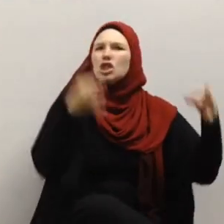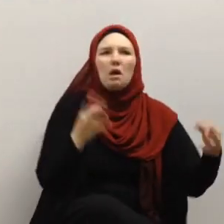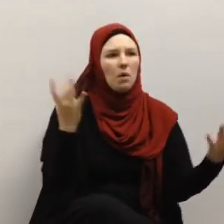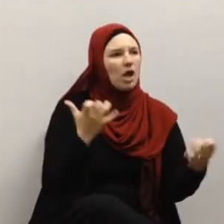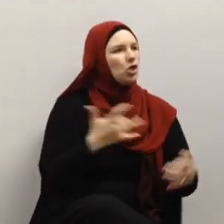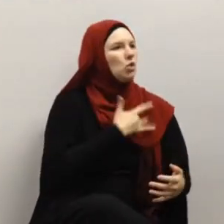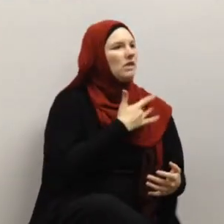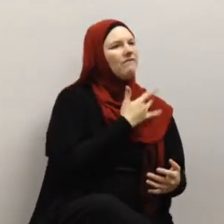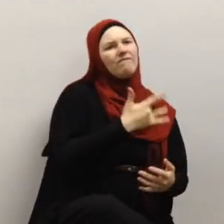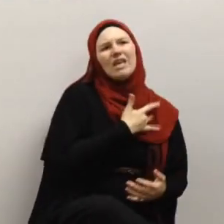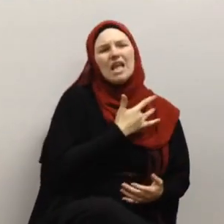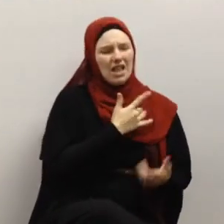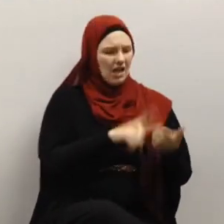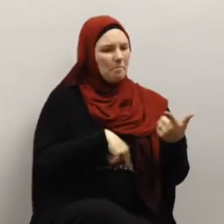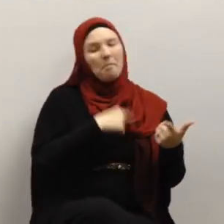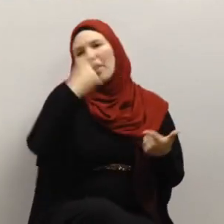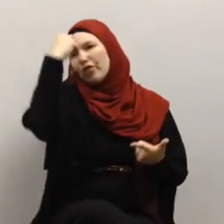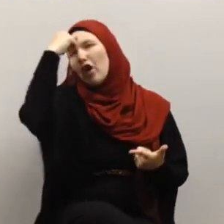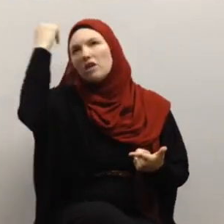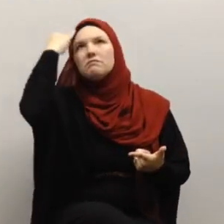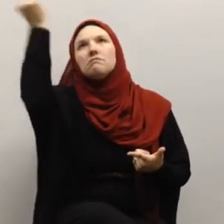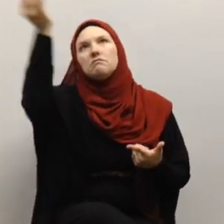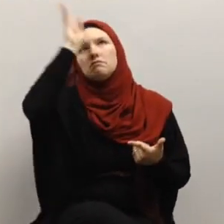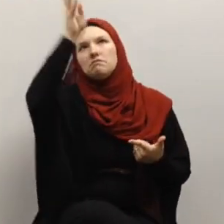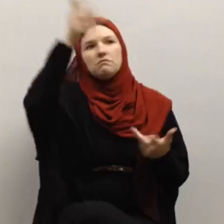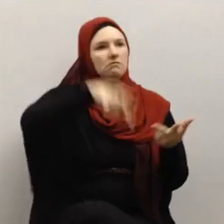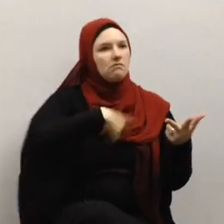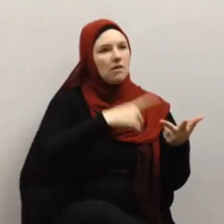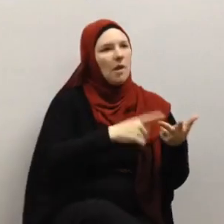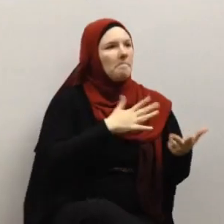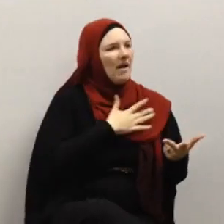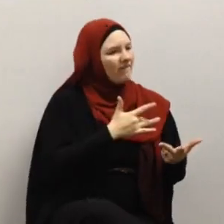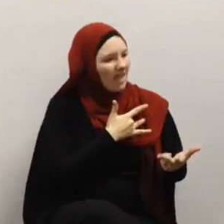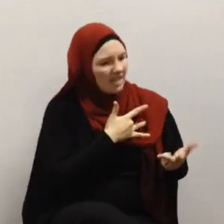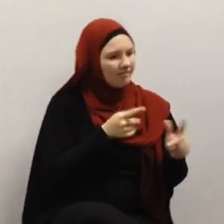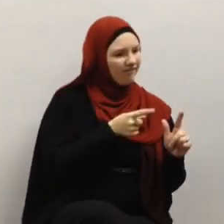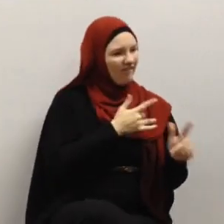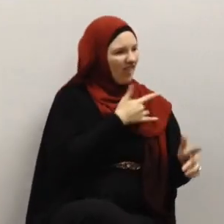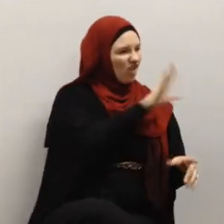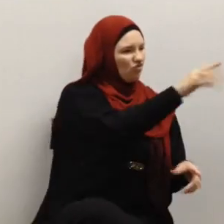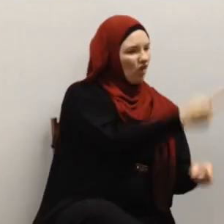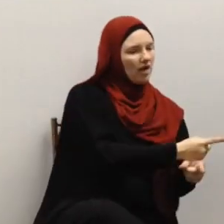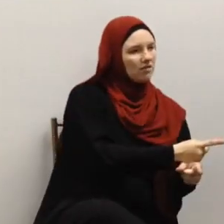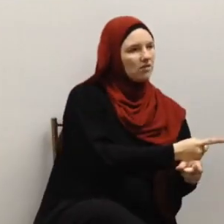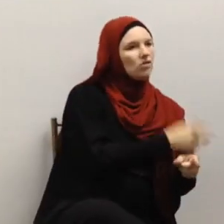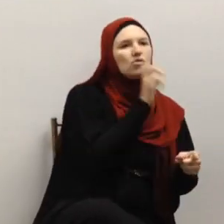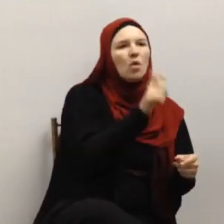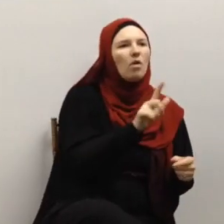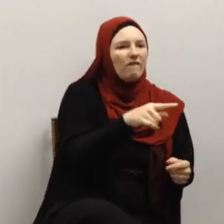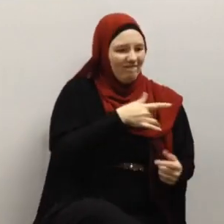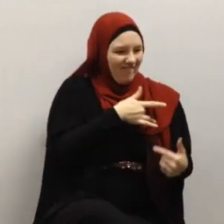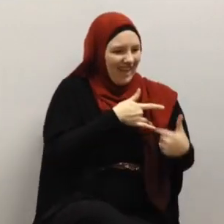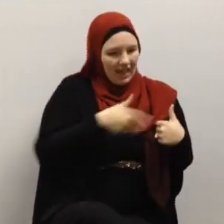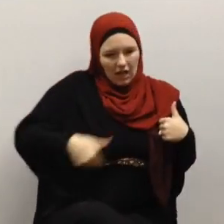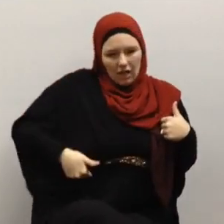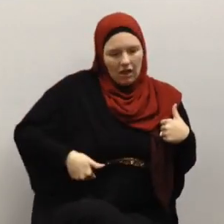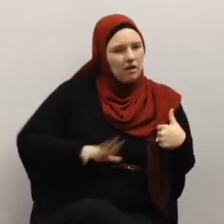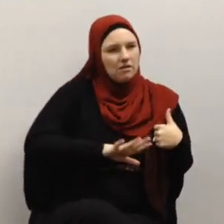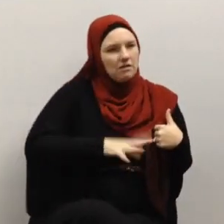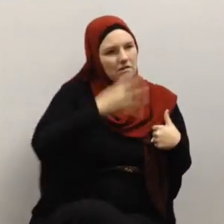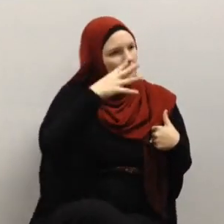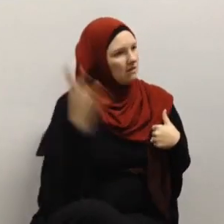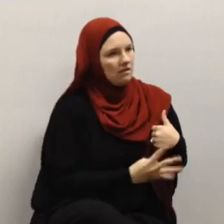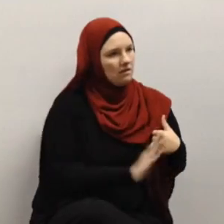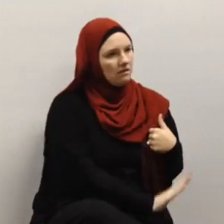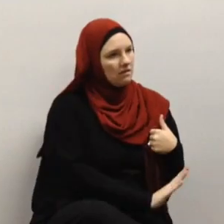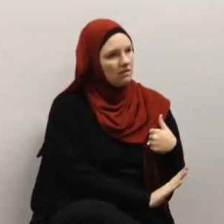concerns. Judge by what Allah has sent down and do not follow people's opinions. This is the Quran.